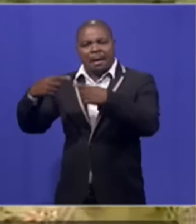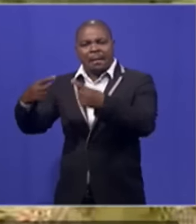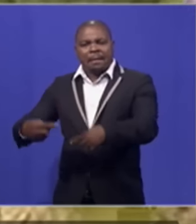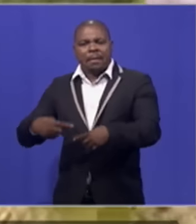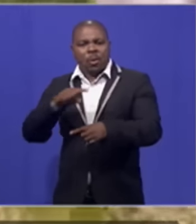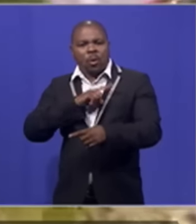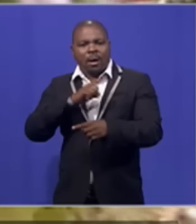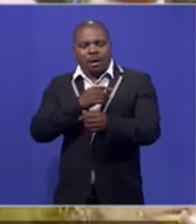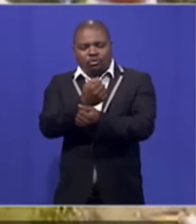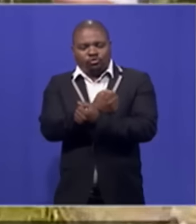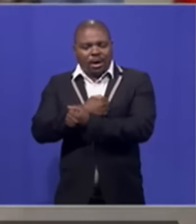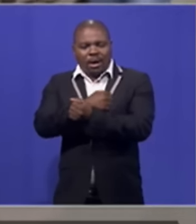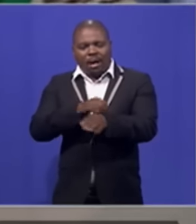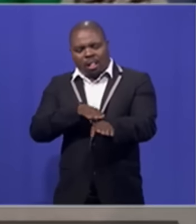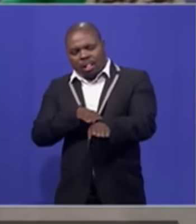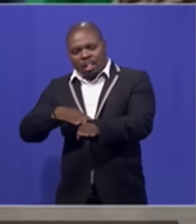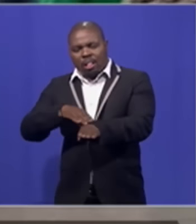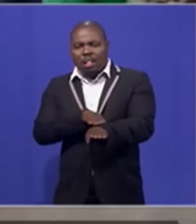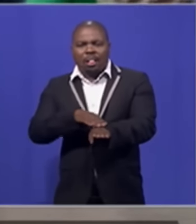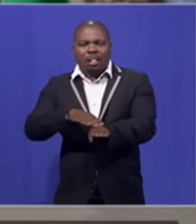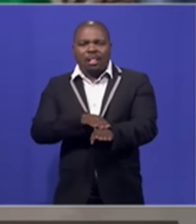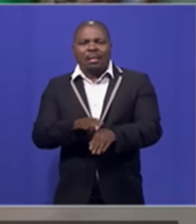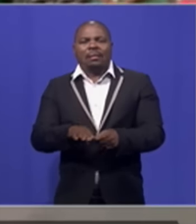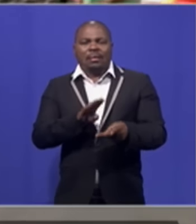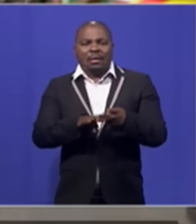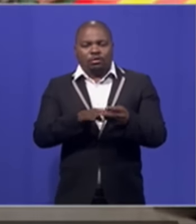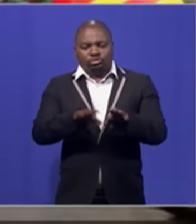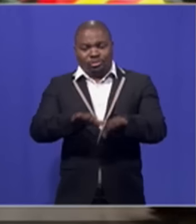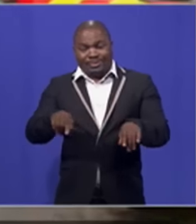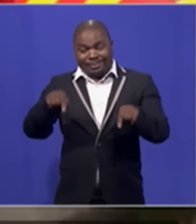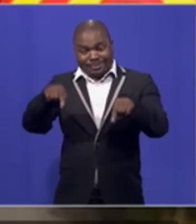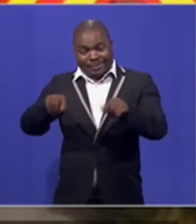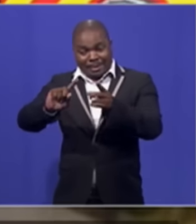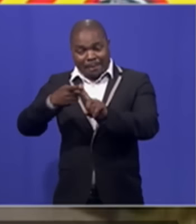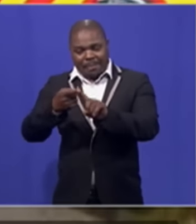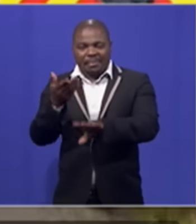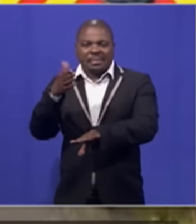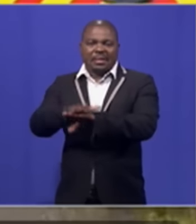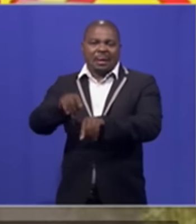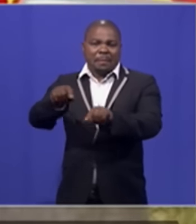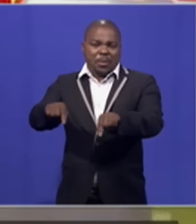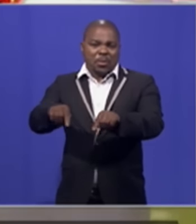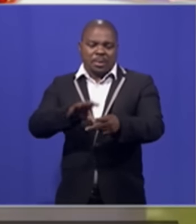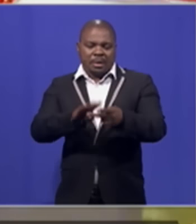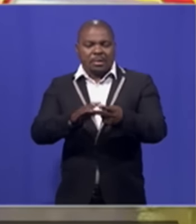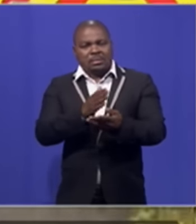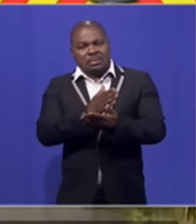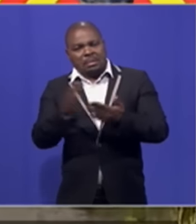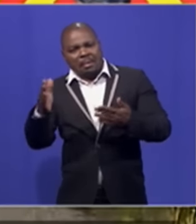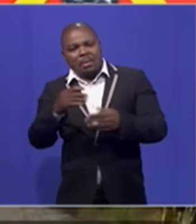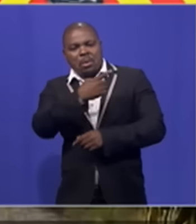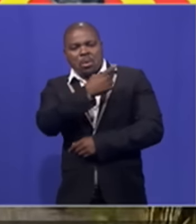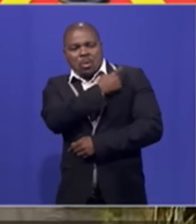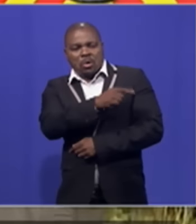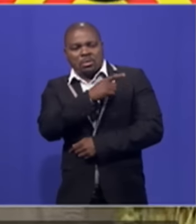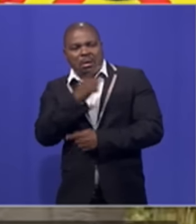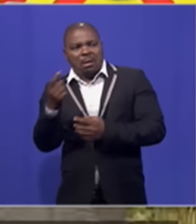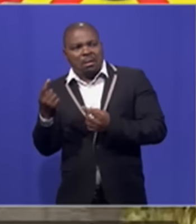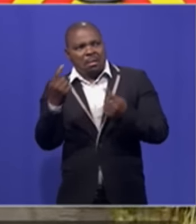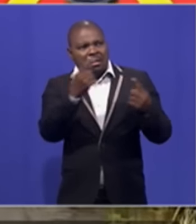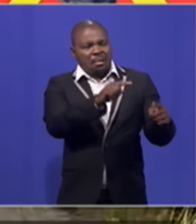matroko a lori eno jwale bana ba bang ba ile ba hlokahalla hona mono sebakeng sa kotsi mme ba bang ba ile ba lebiswa sepetlele ba ka